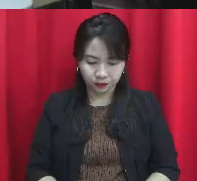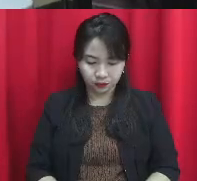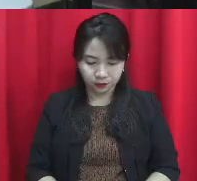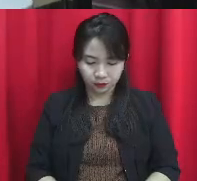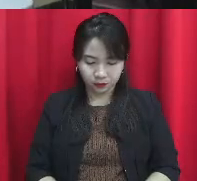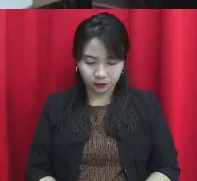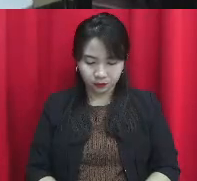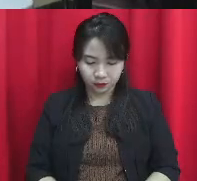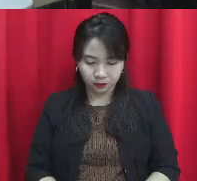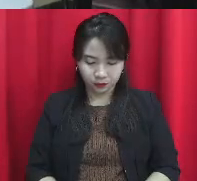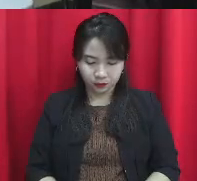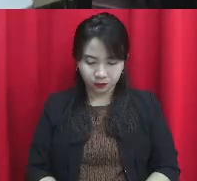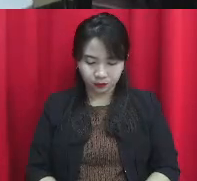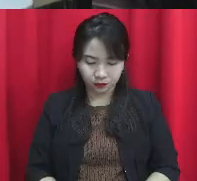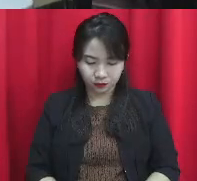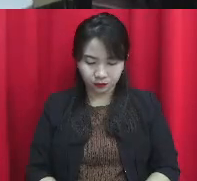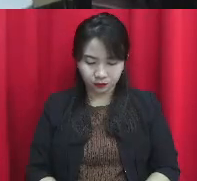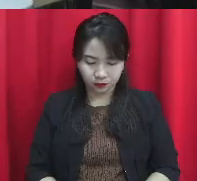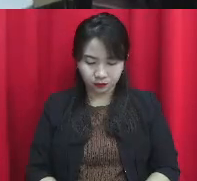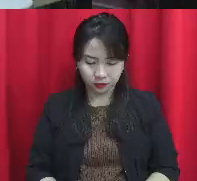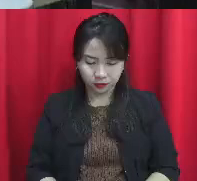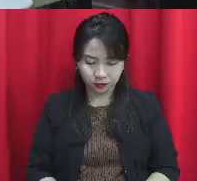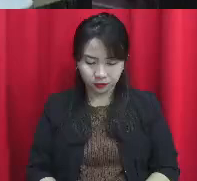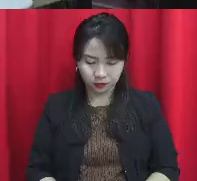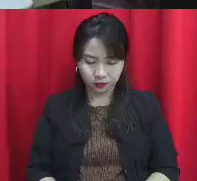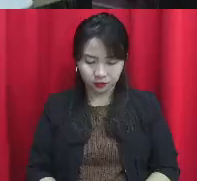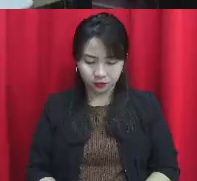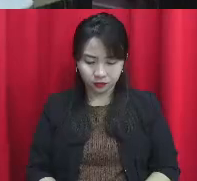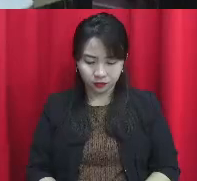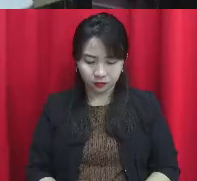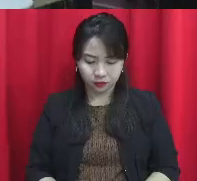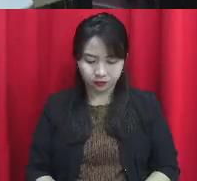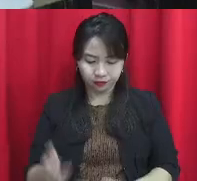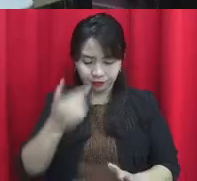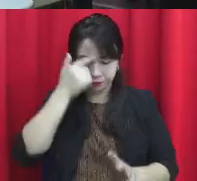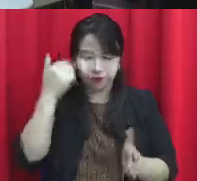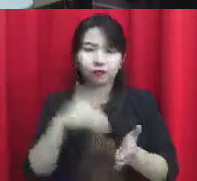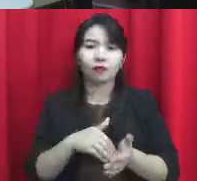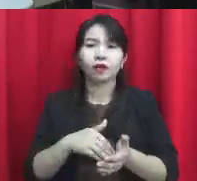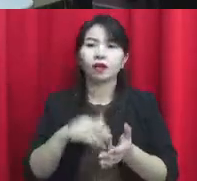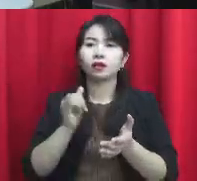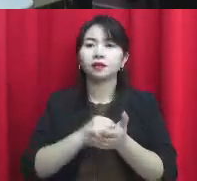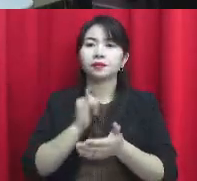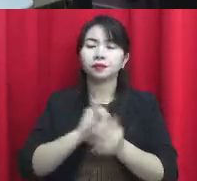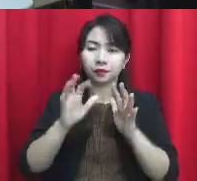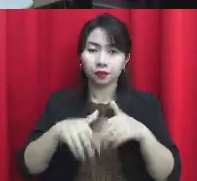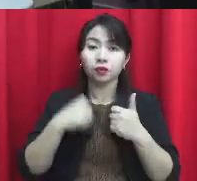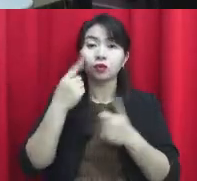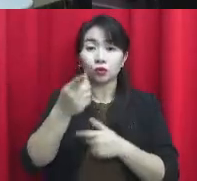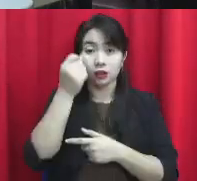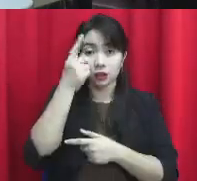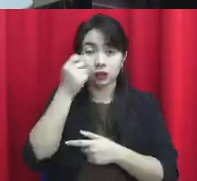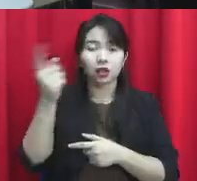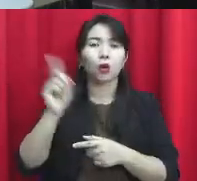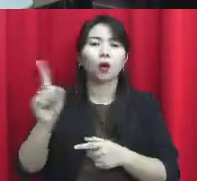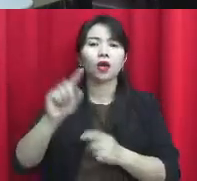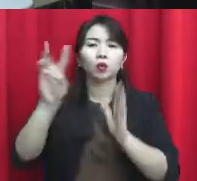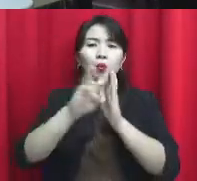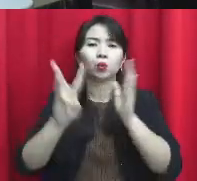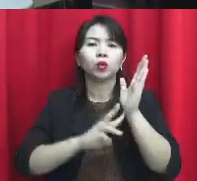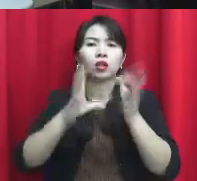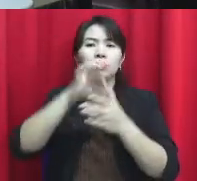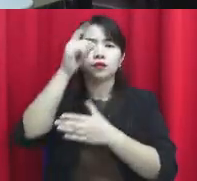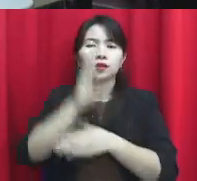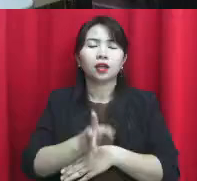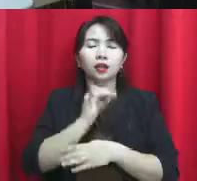have the right na pigilan po ung activation ng Diyos sa kanila because That's How You understand what the Will Of God is hindi